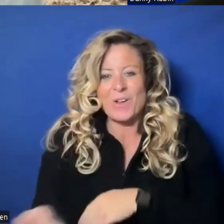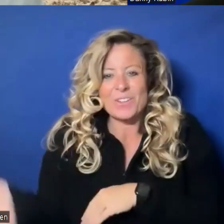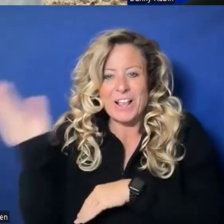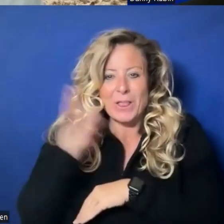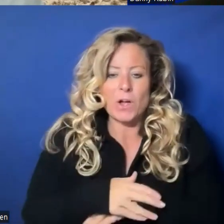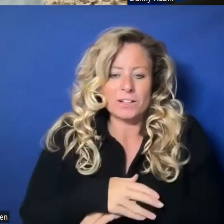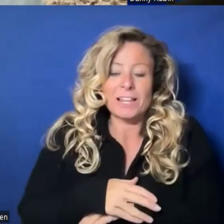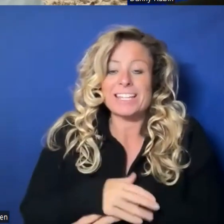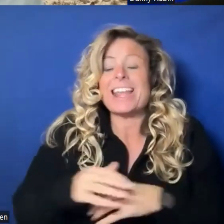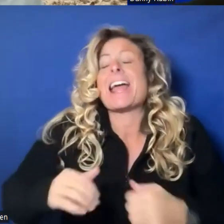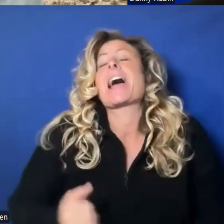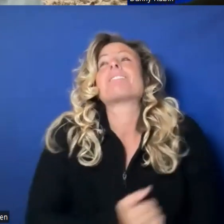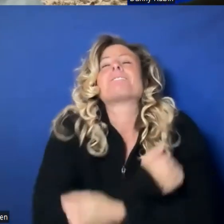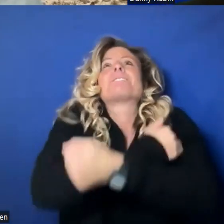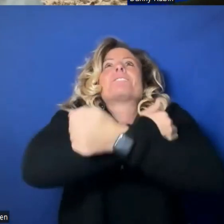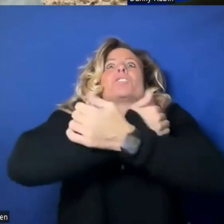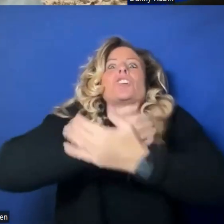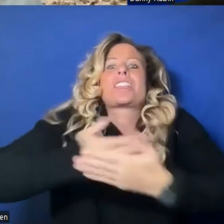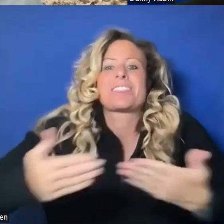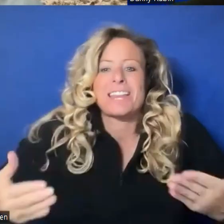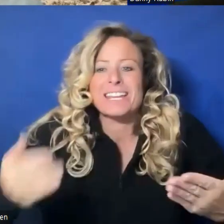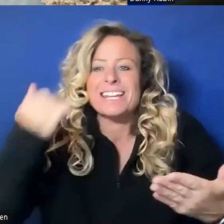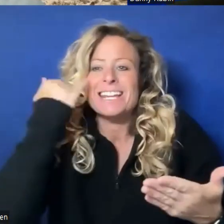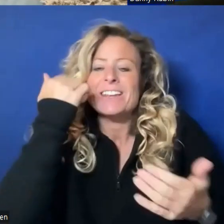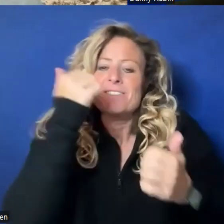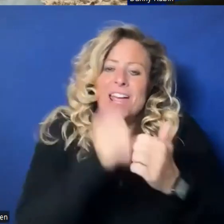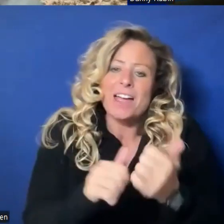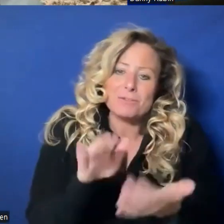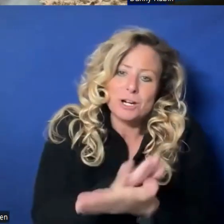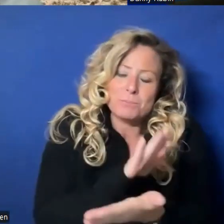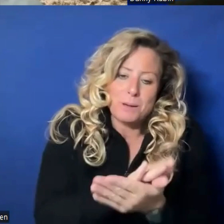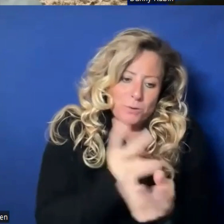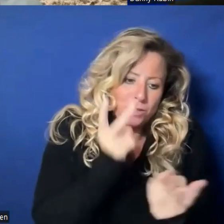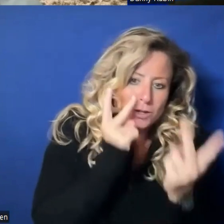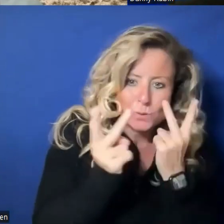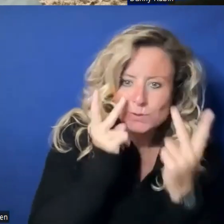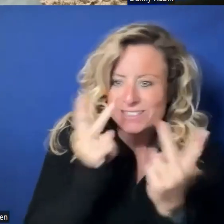like everything. If every piece of paper you see, you